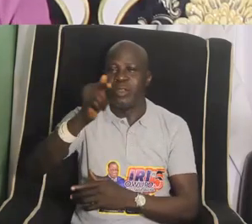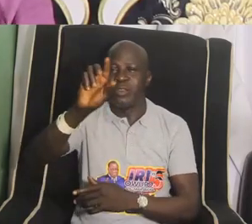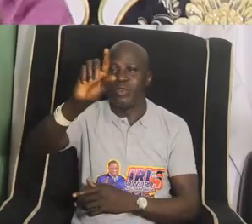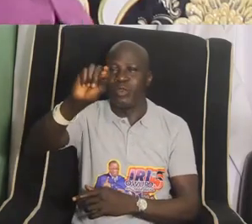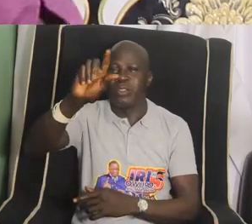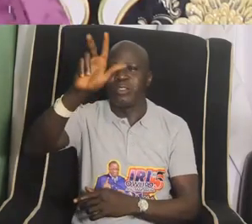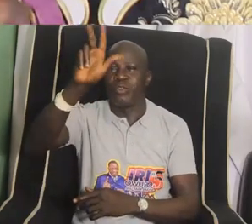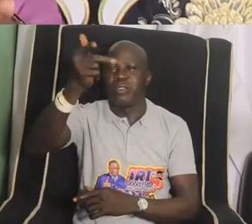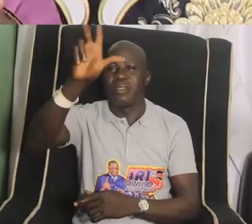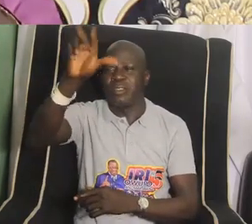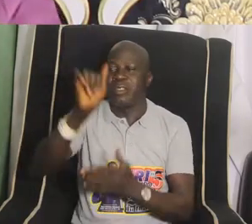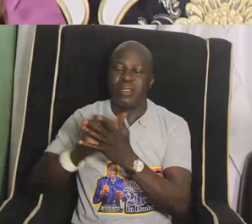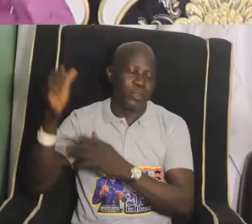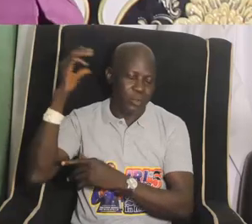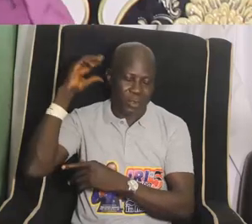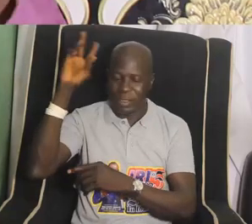2023